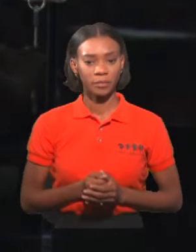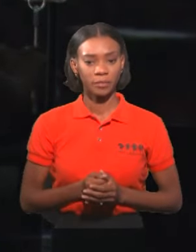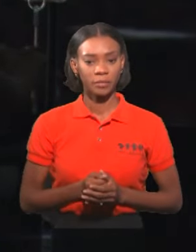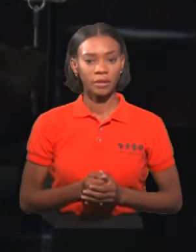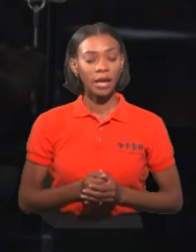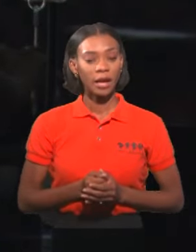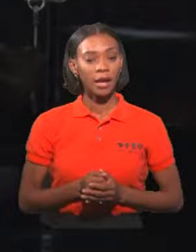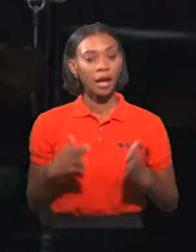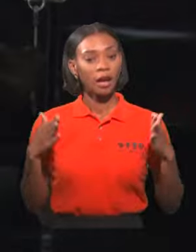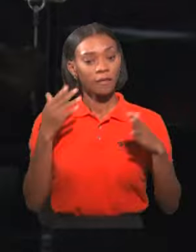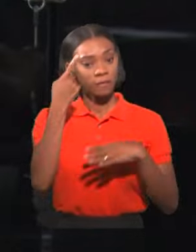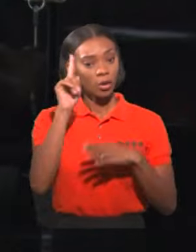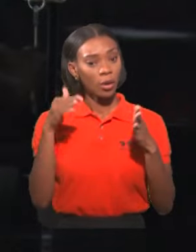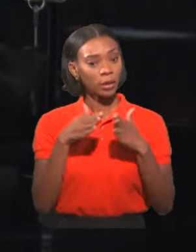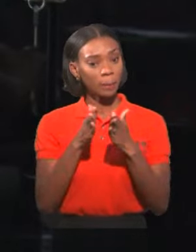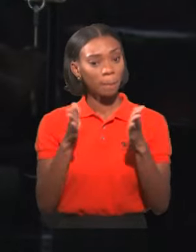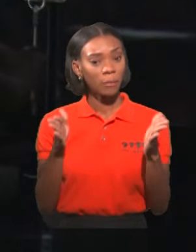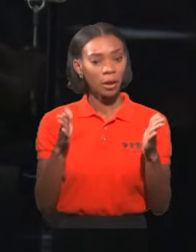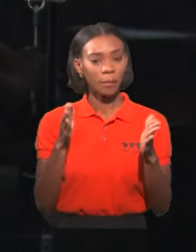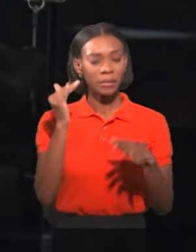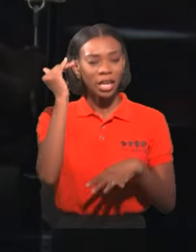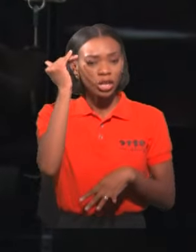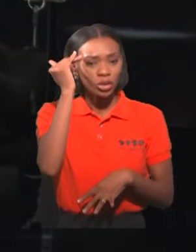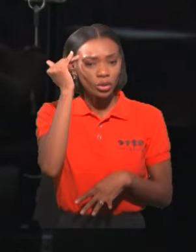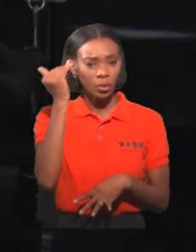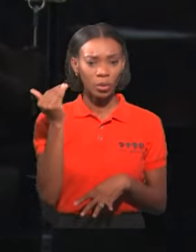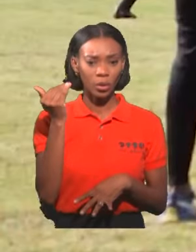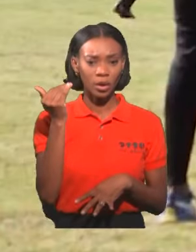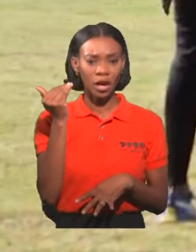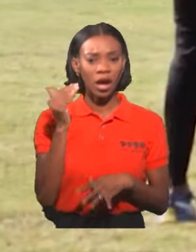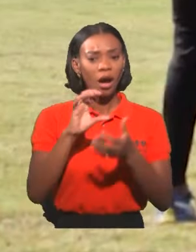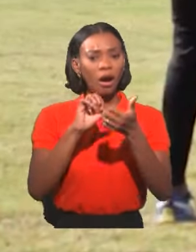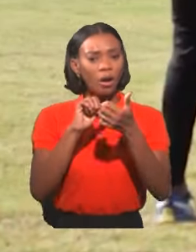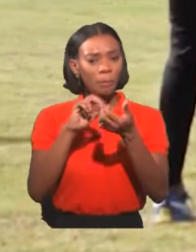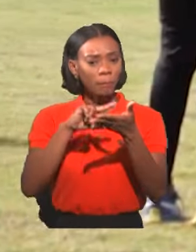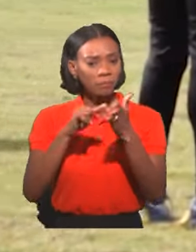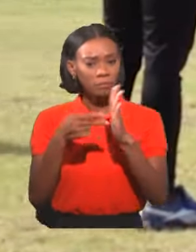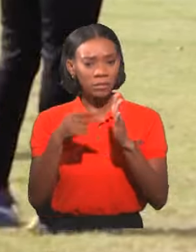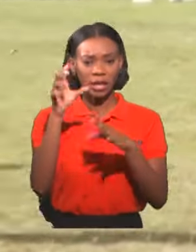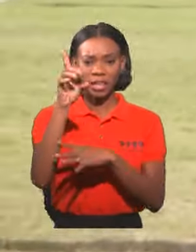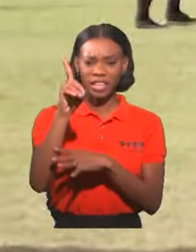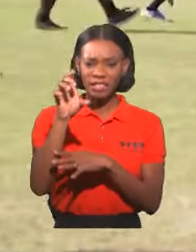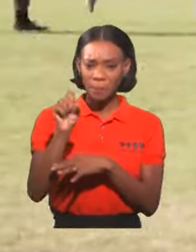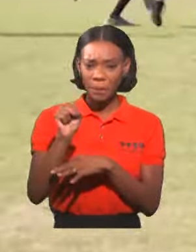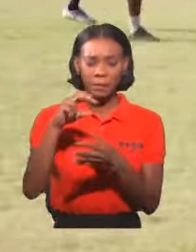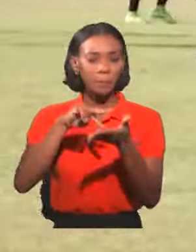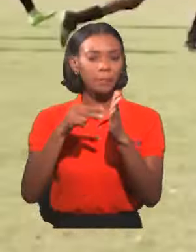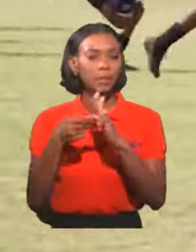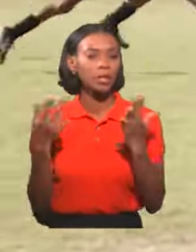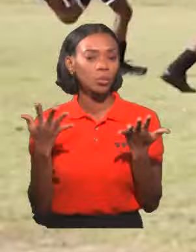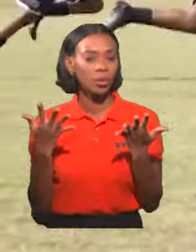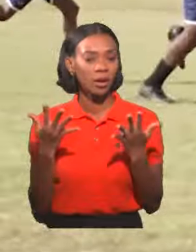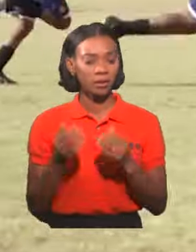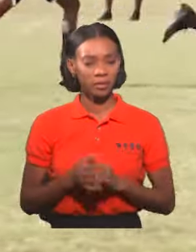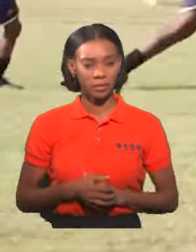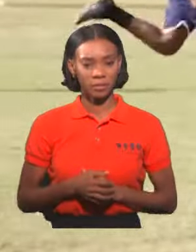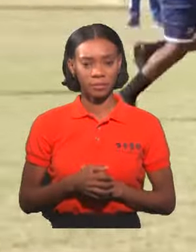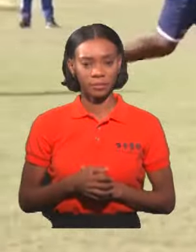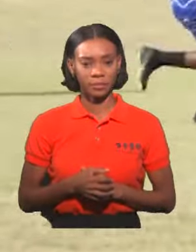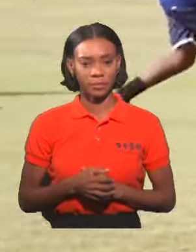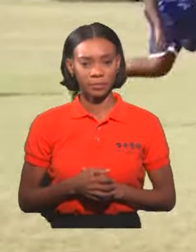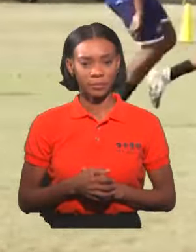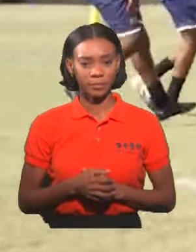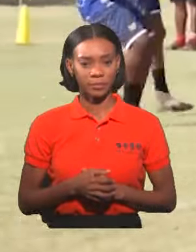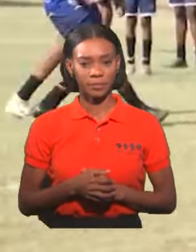public on what it means to have a special need. National Director of Special Olympics Trinidad and Tobago, Ferdinand